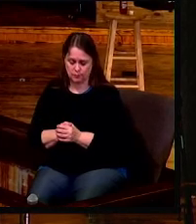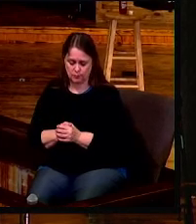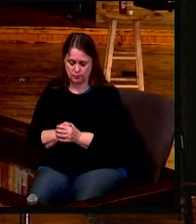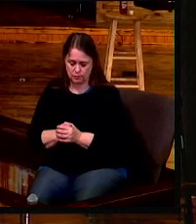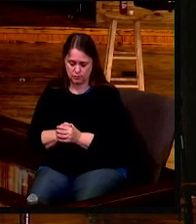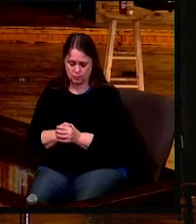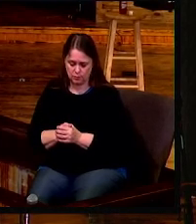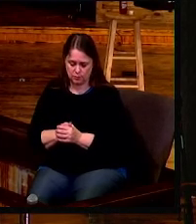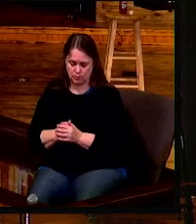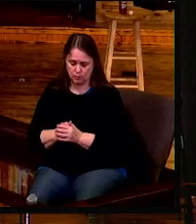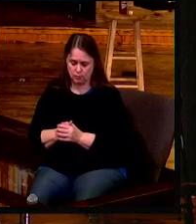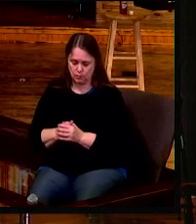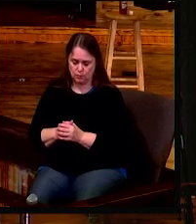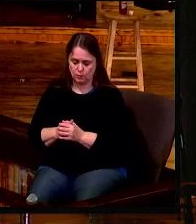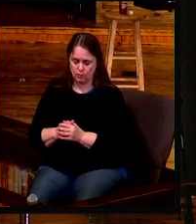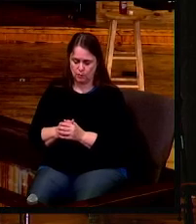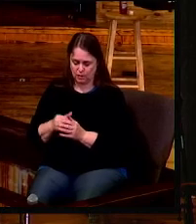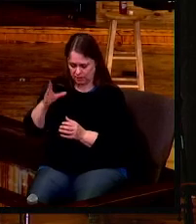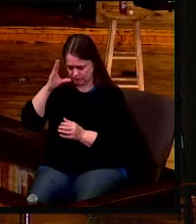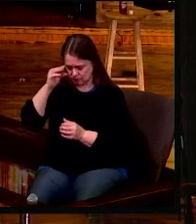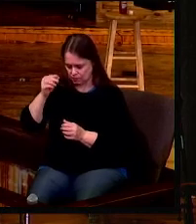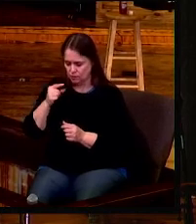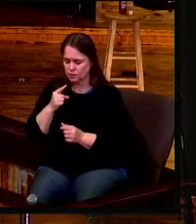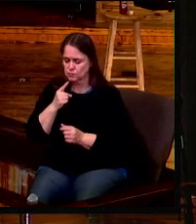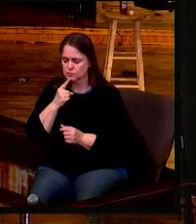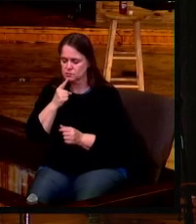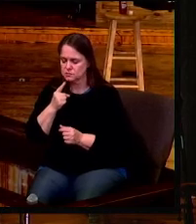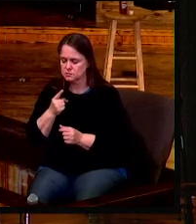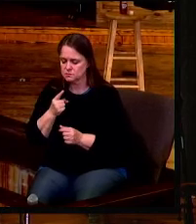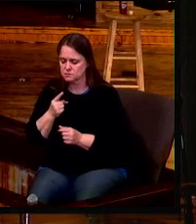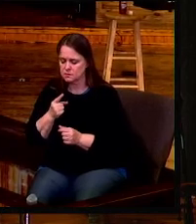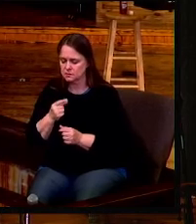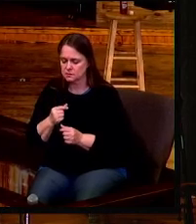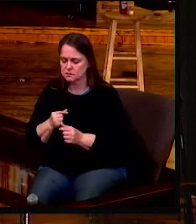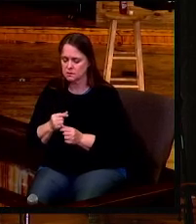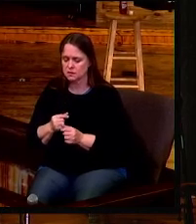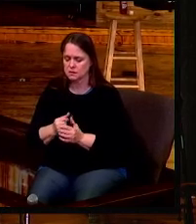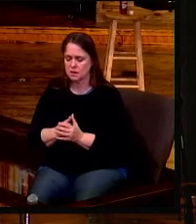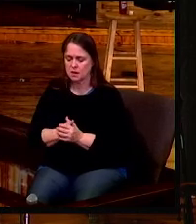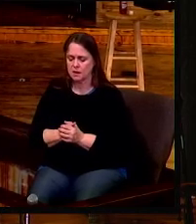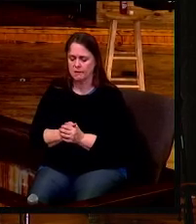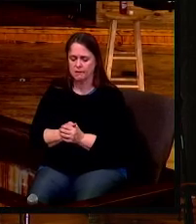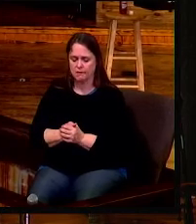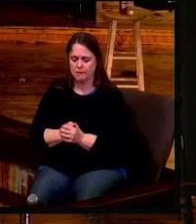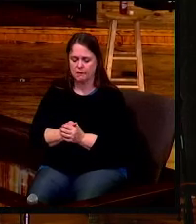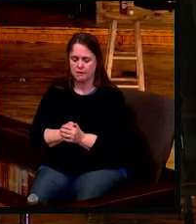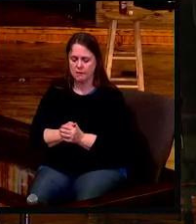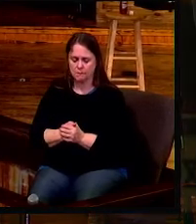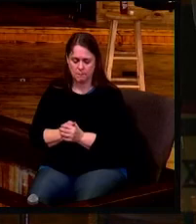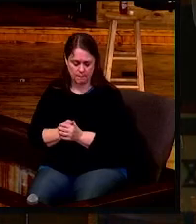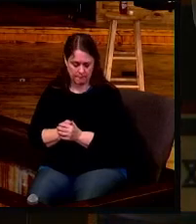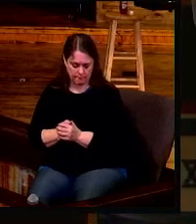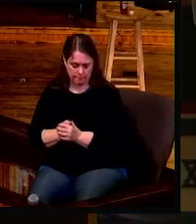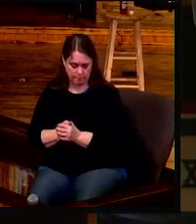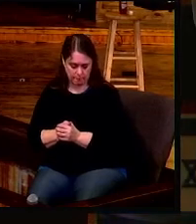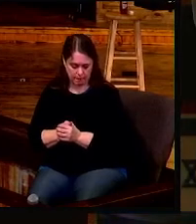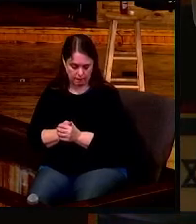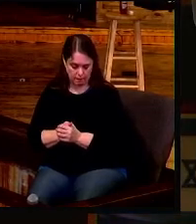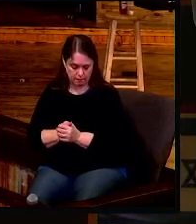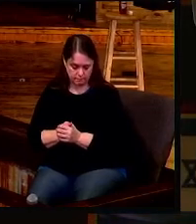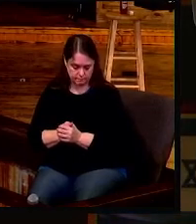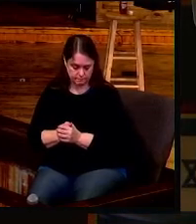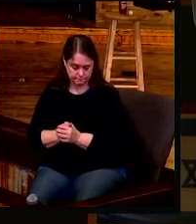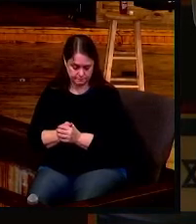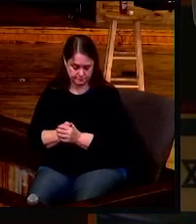We got to learn to speak as if things already were. Scripture tells us to speak as if they already were. The things that you